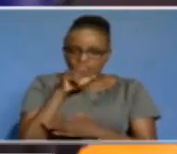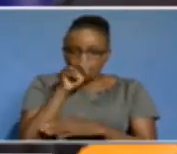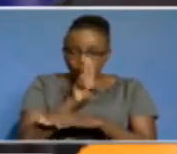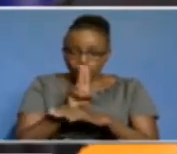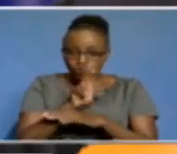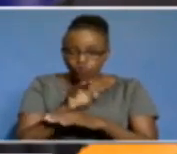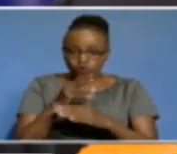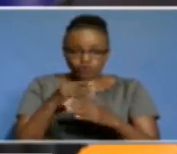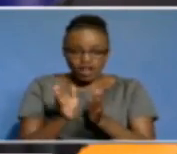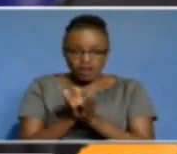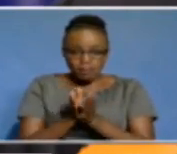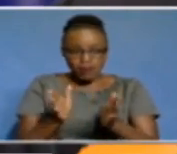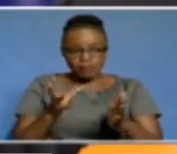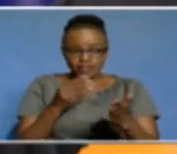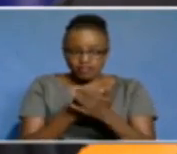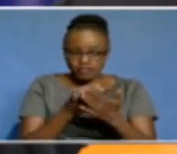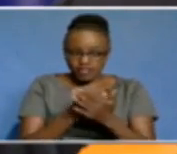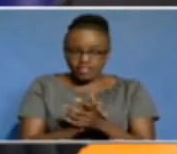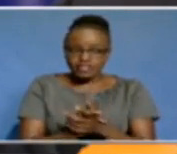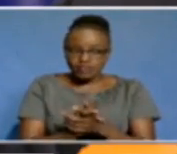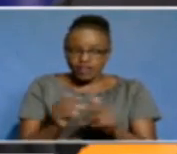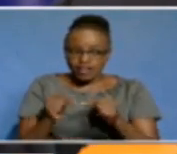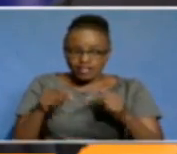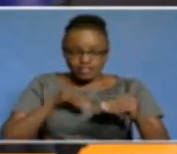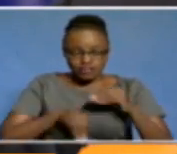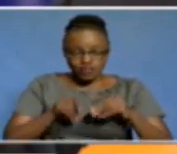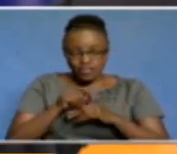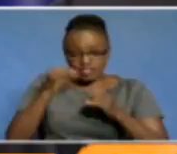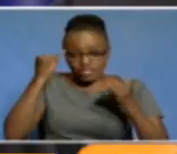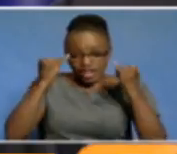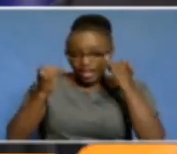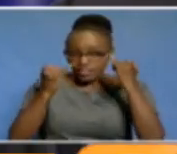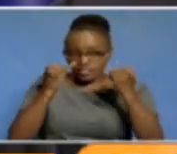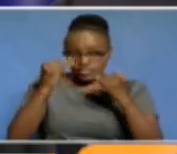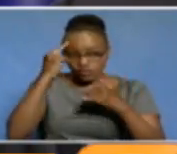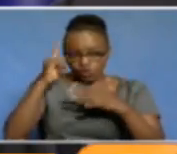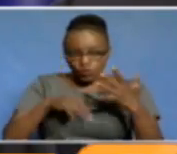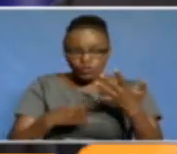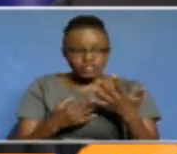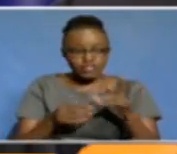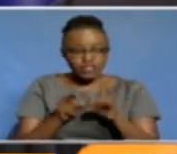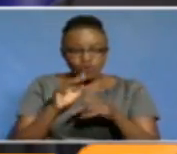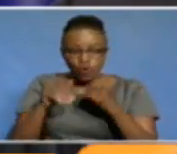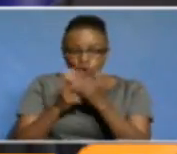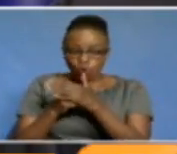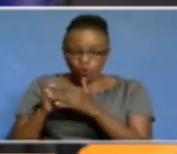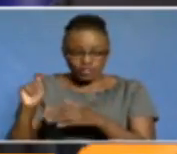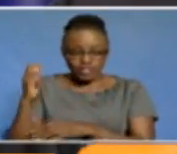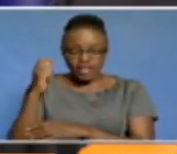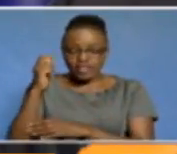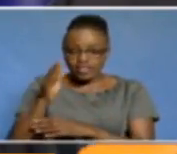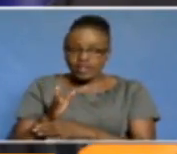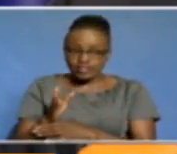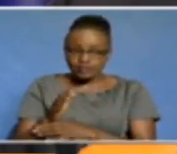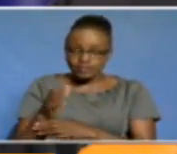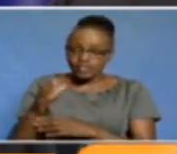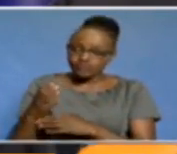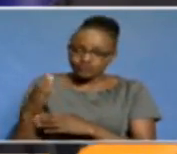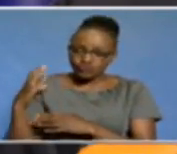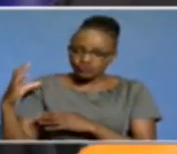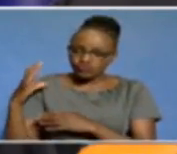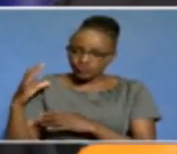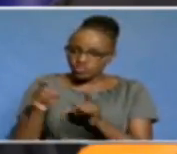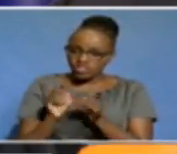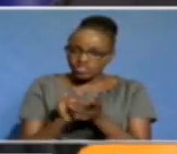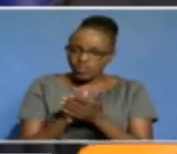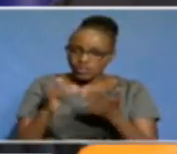resources. The multi-sectoral initiative against corruption is an initiative for and of all Kenyans, championing the